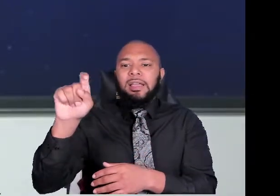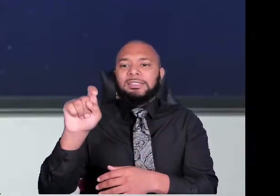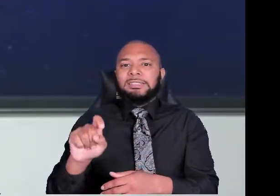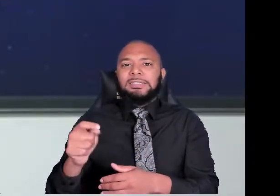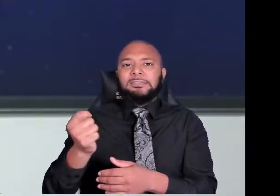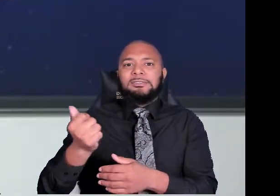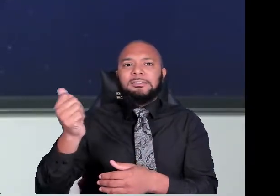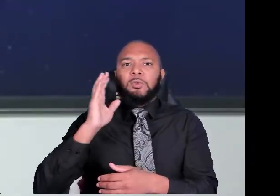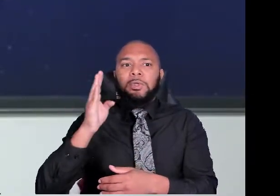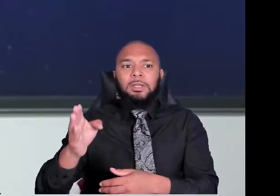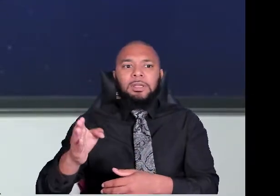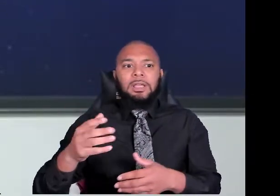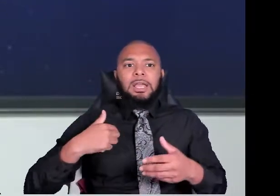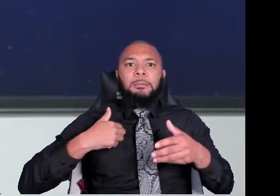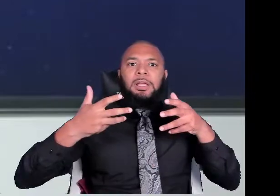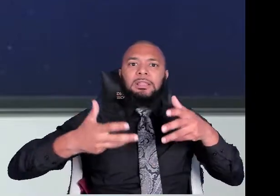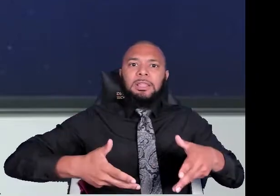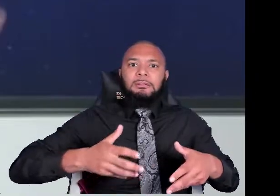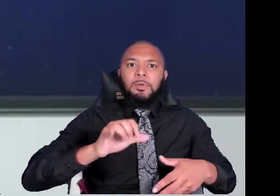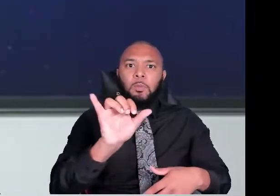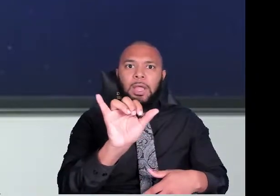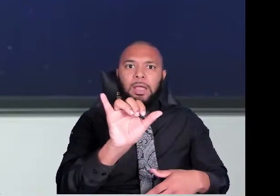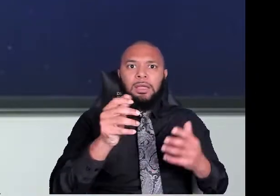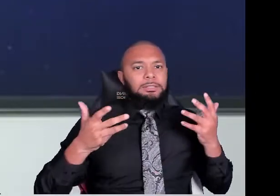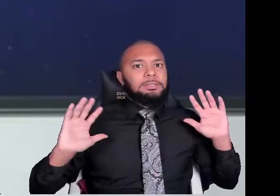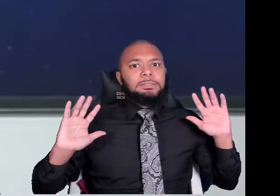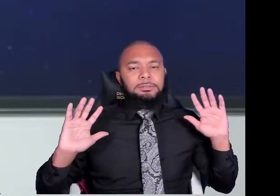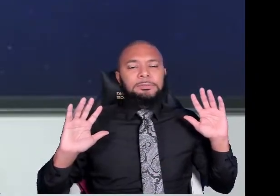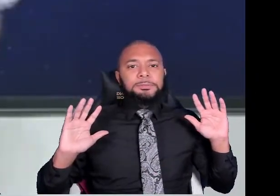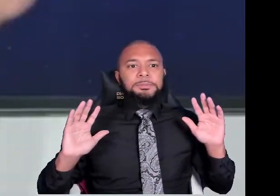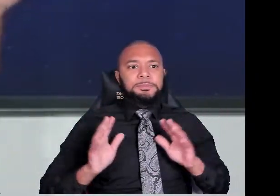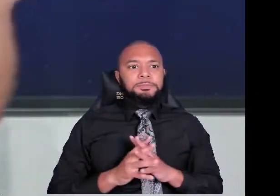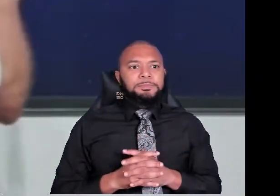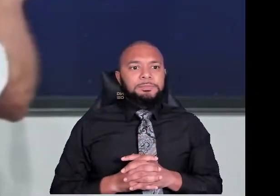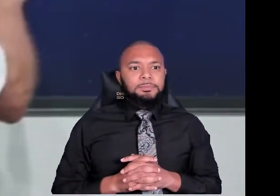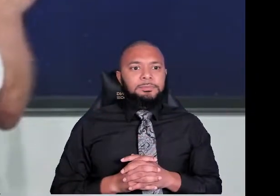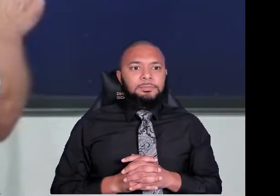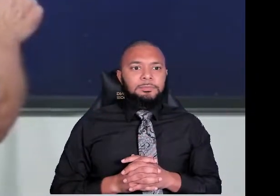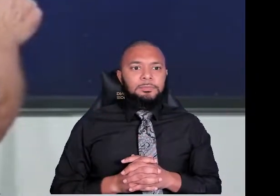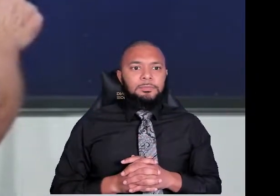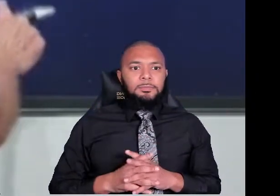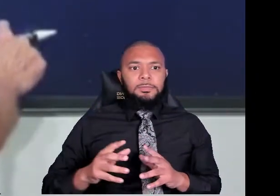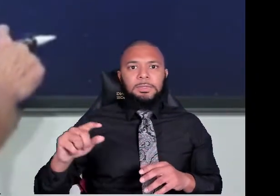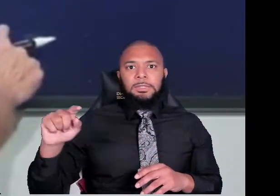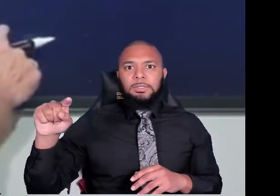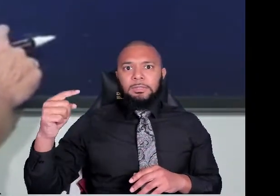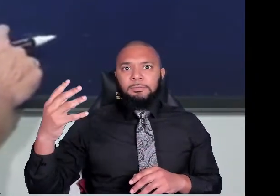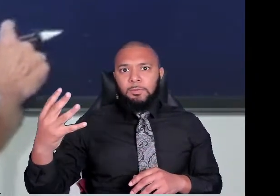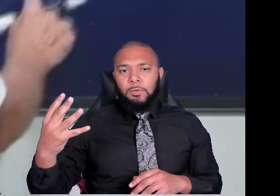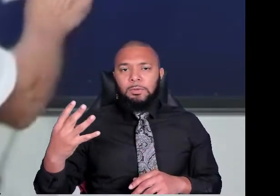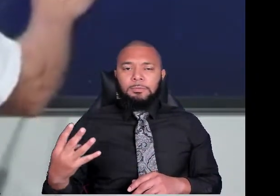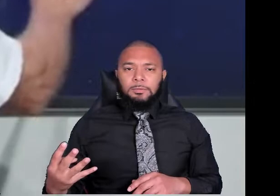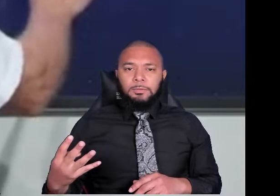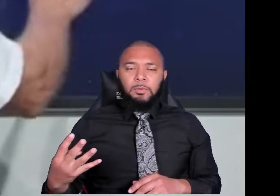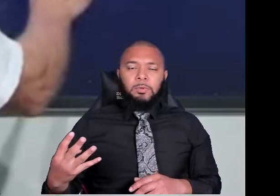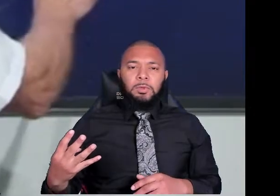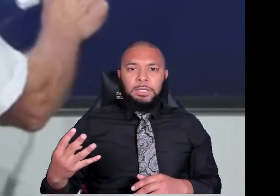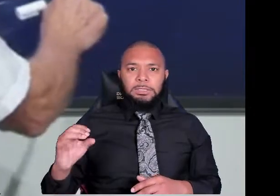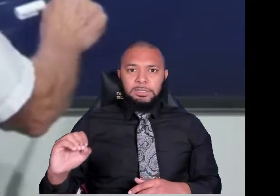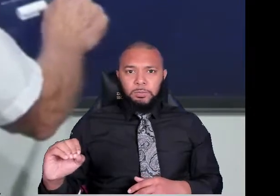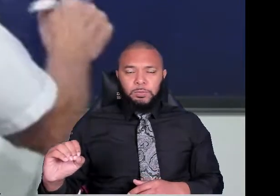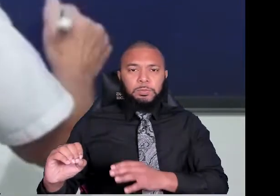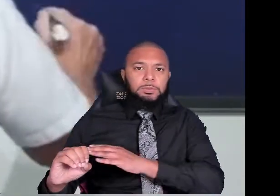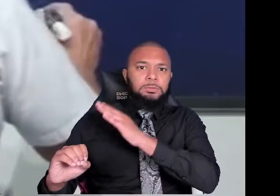and I'll only end up with y terms. Negative 4 and positive 4 is 0.